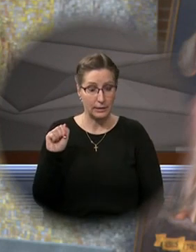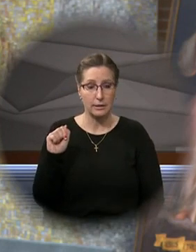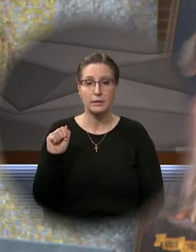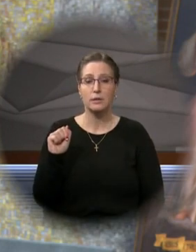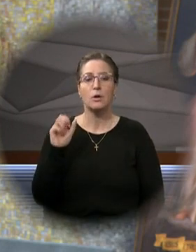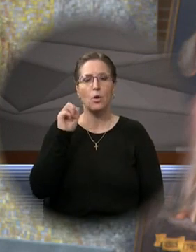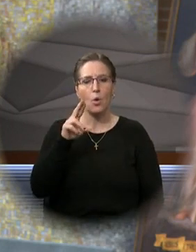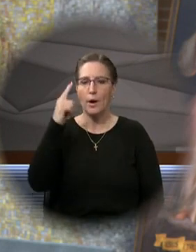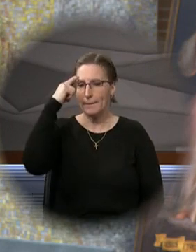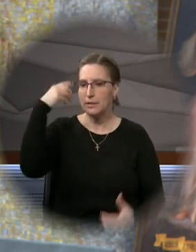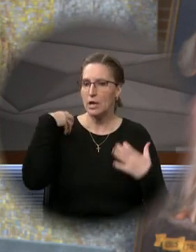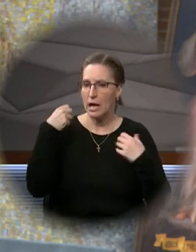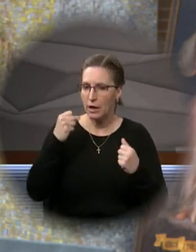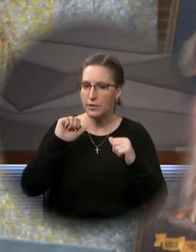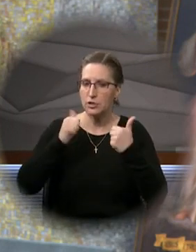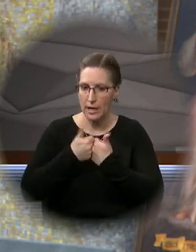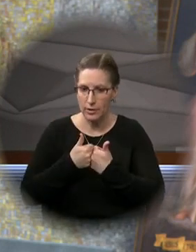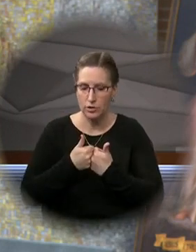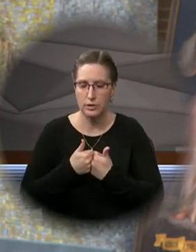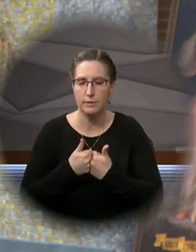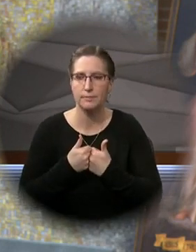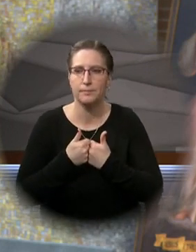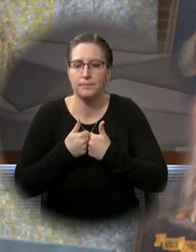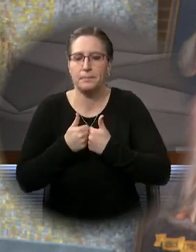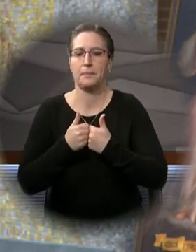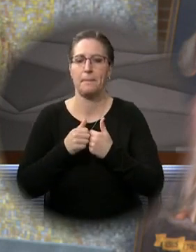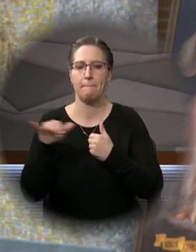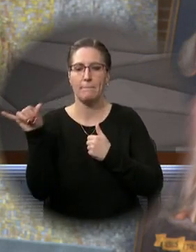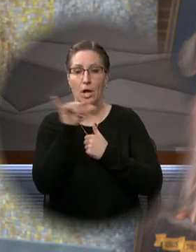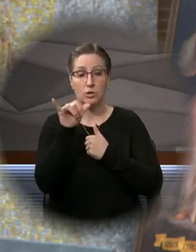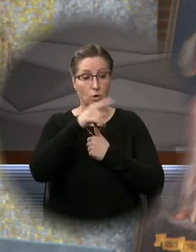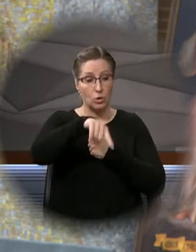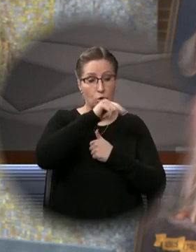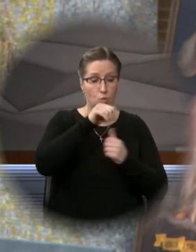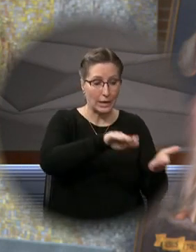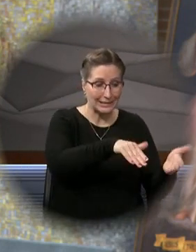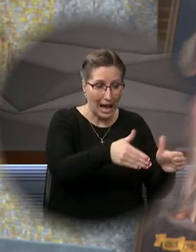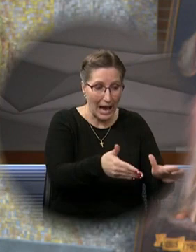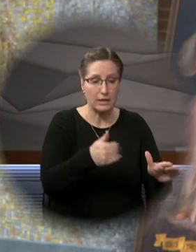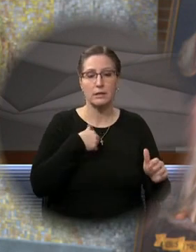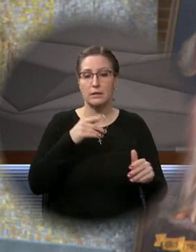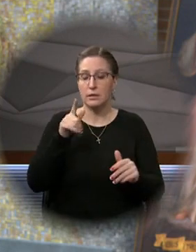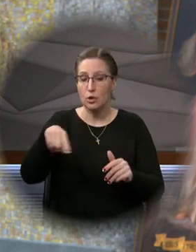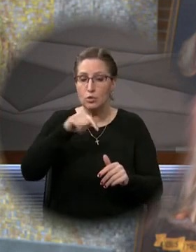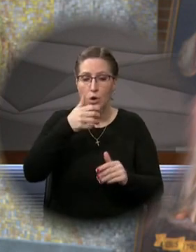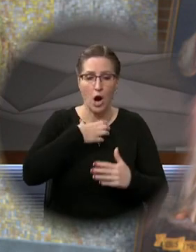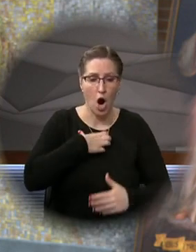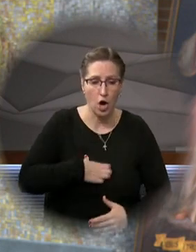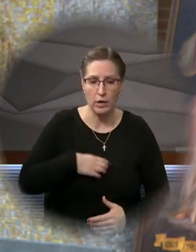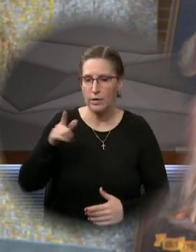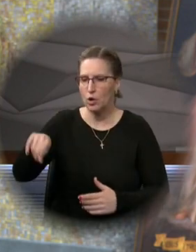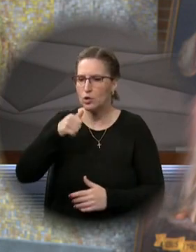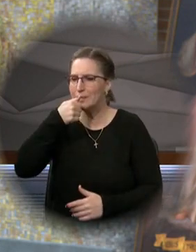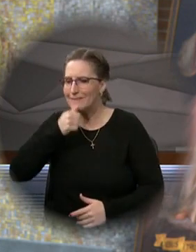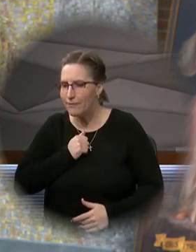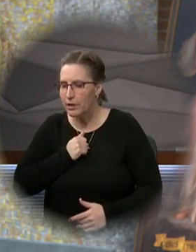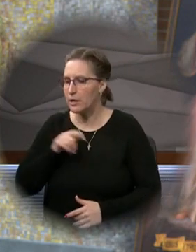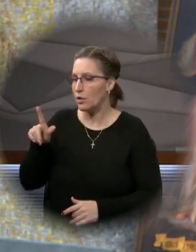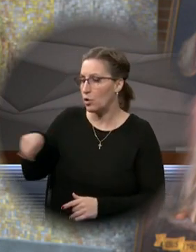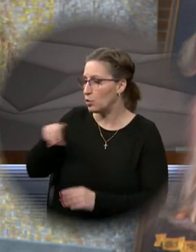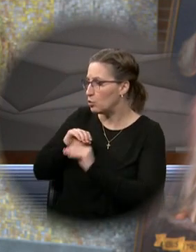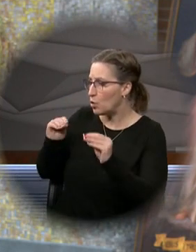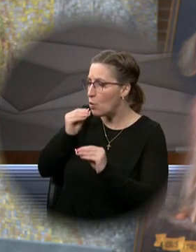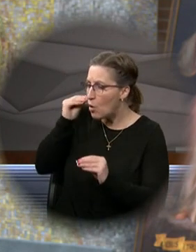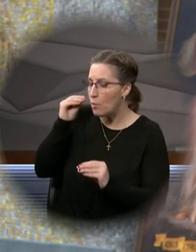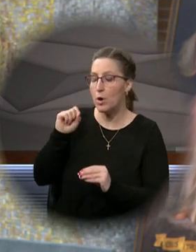and or mental health challenges, as well as the dying, the hungry, the suffering, the homeless, and